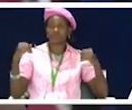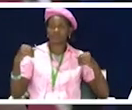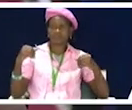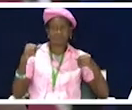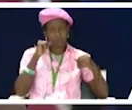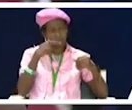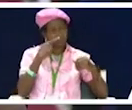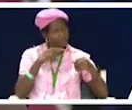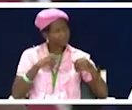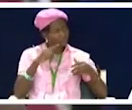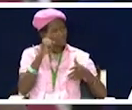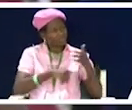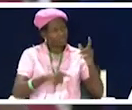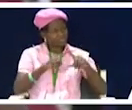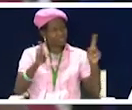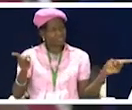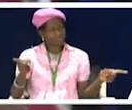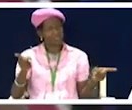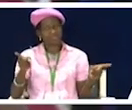She said, what's the difference?